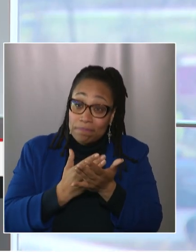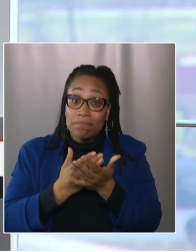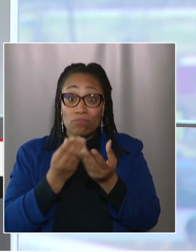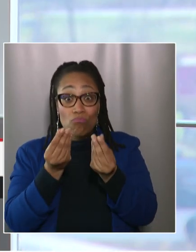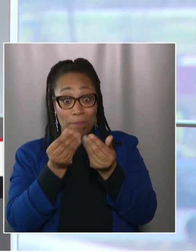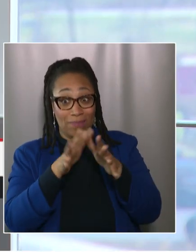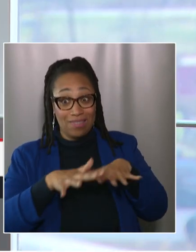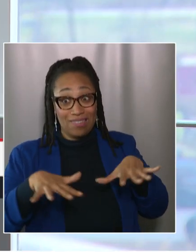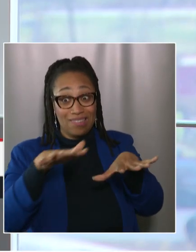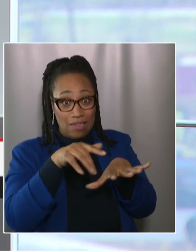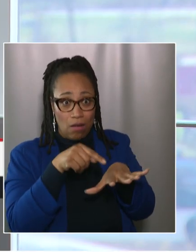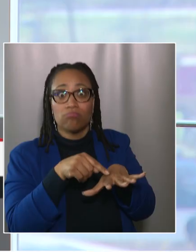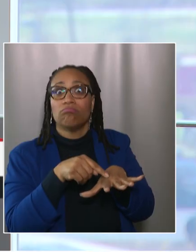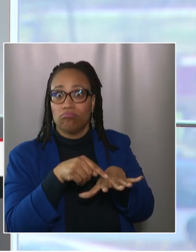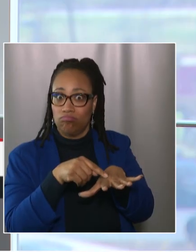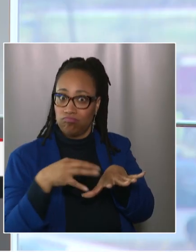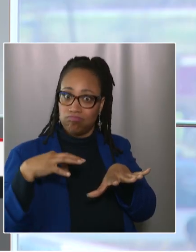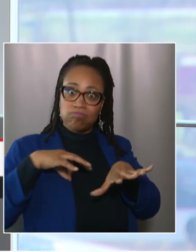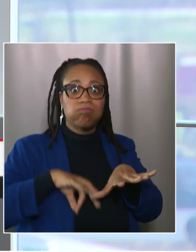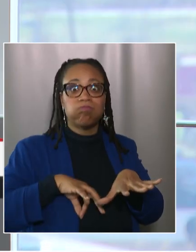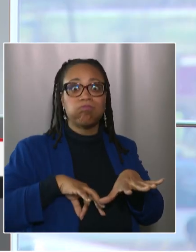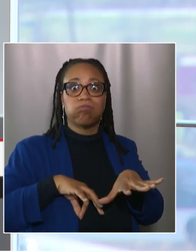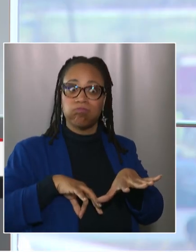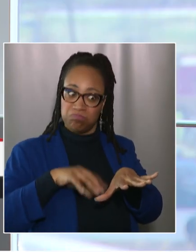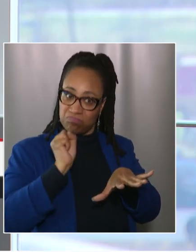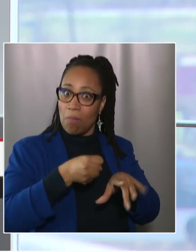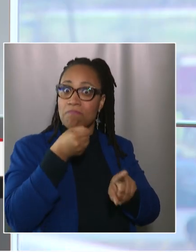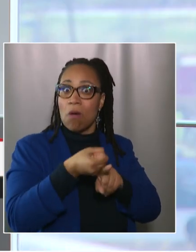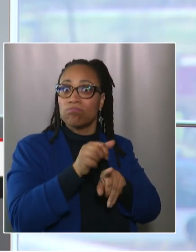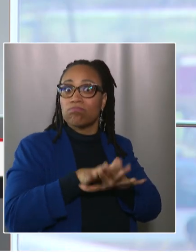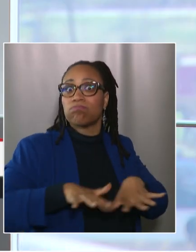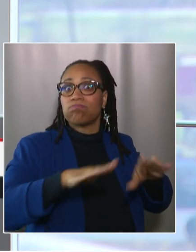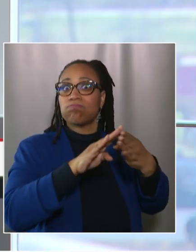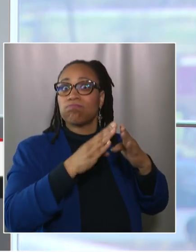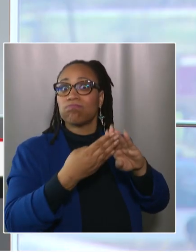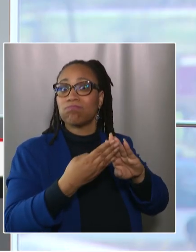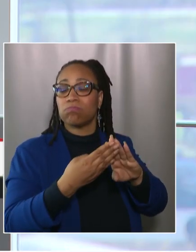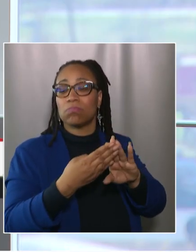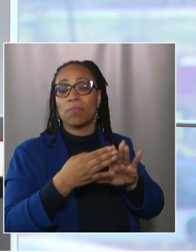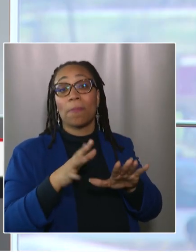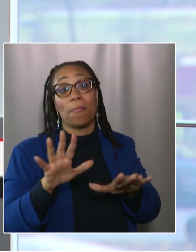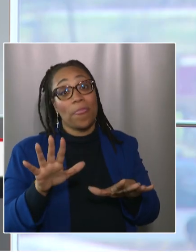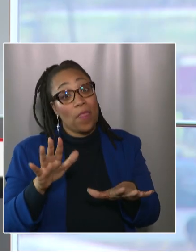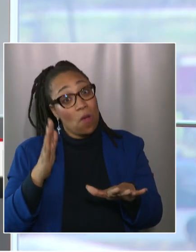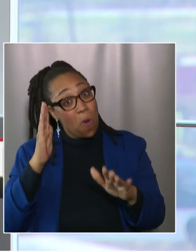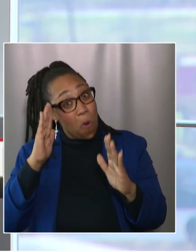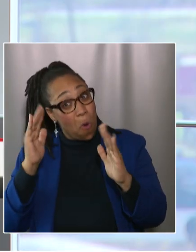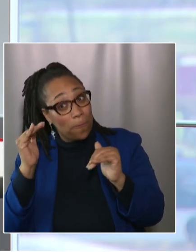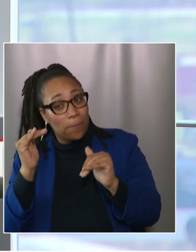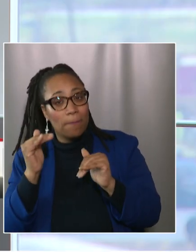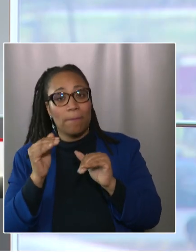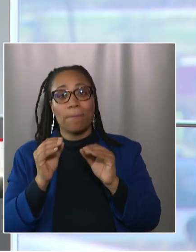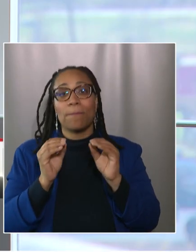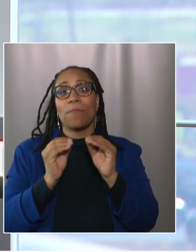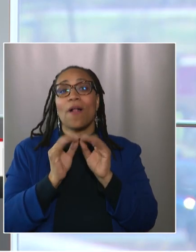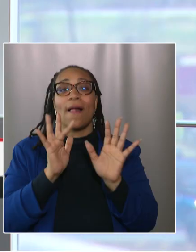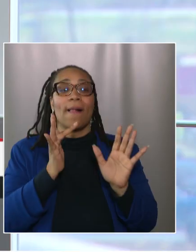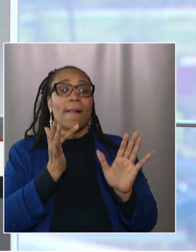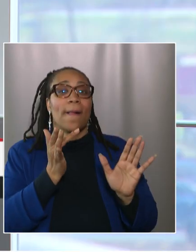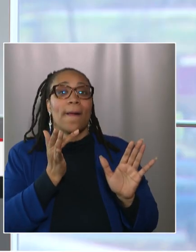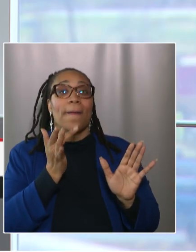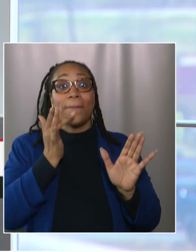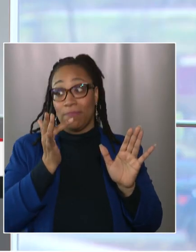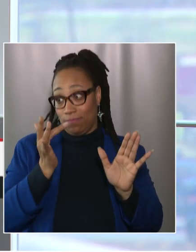of incredible projects, but we're hoping that this is a little taste of why we're so proud of what we've